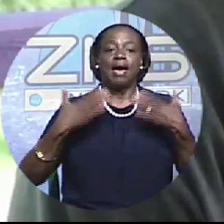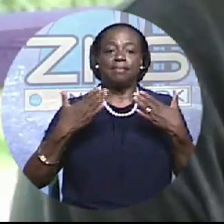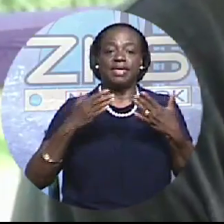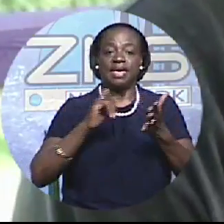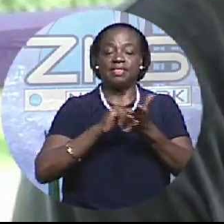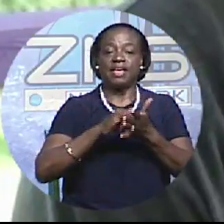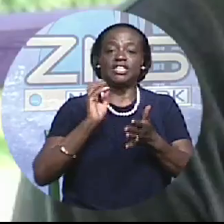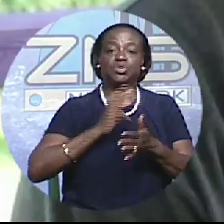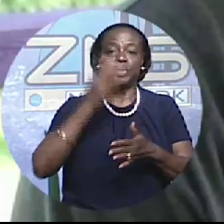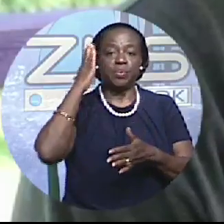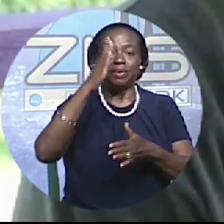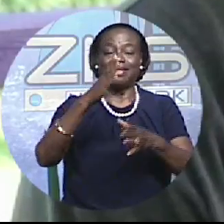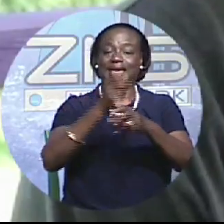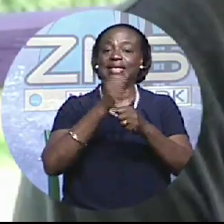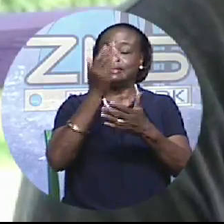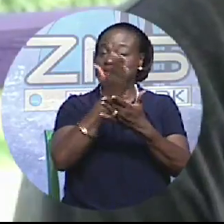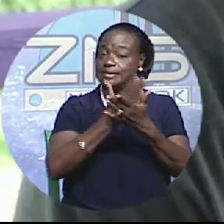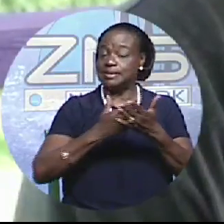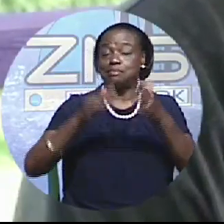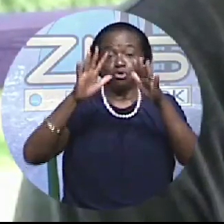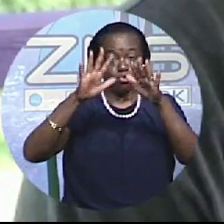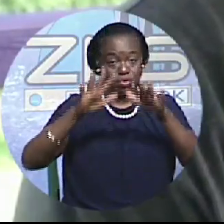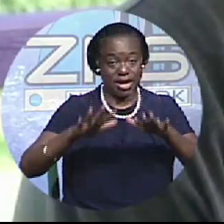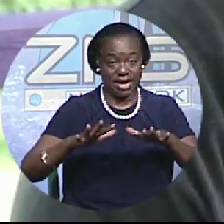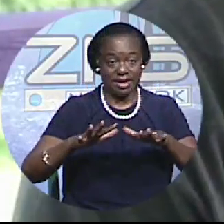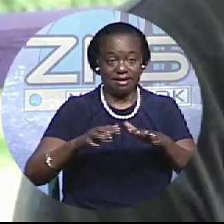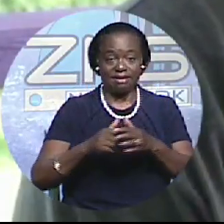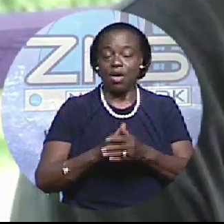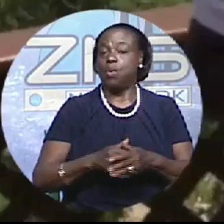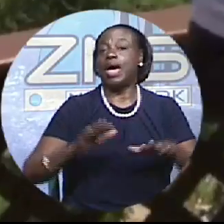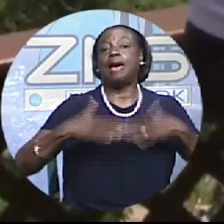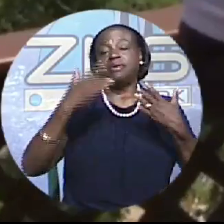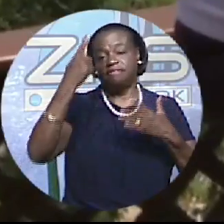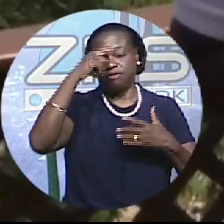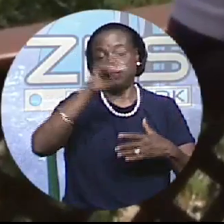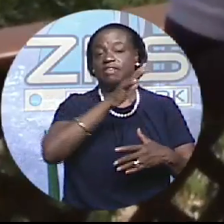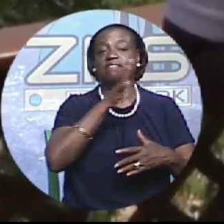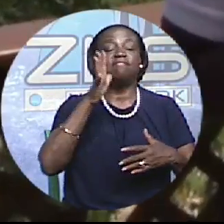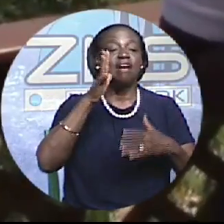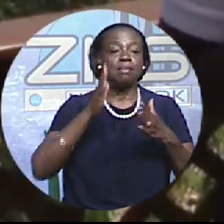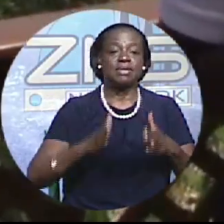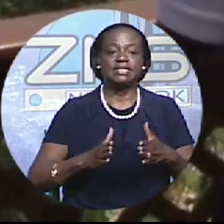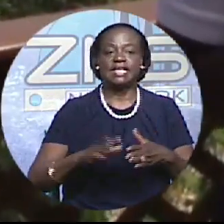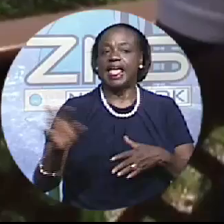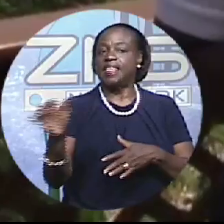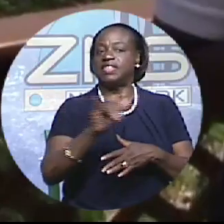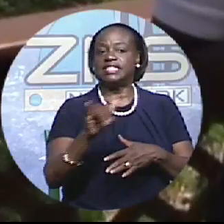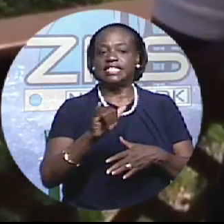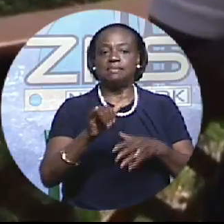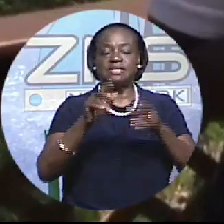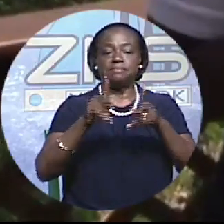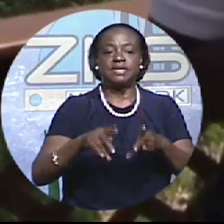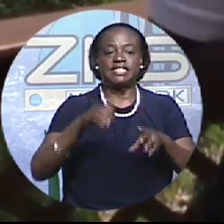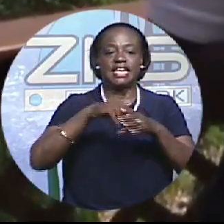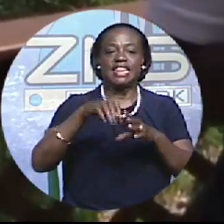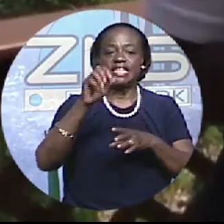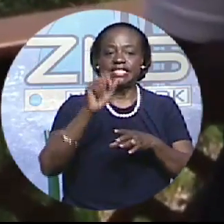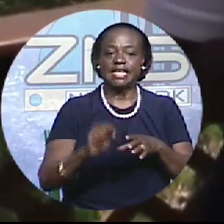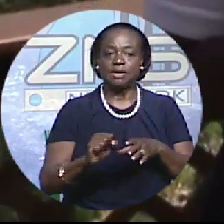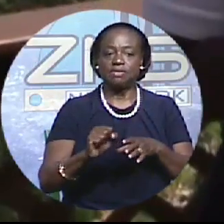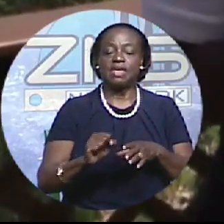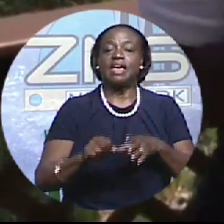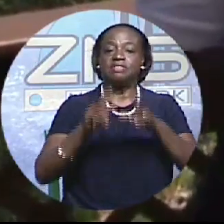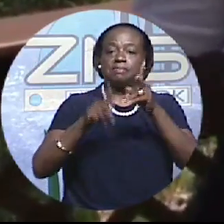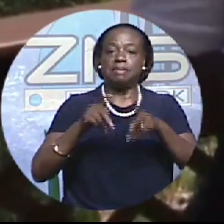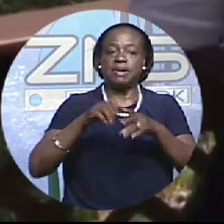able to get some rain out of the system. That's one of the things that we'd be happy for the farmers in this area. Like those in the south, residents in the north agree that the one thing